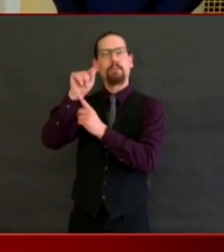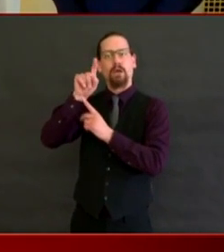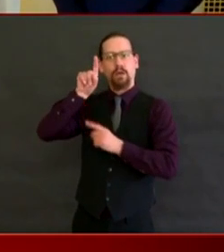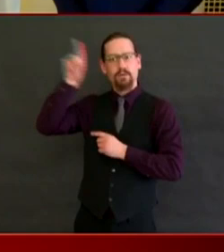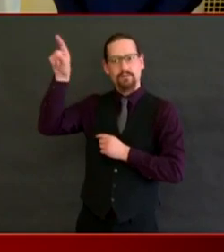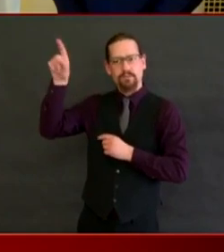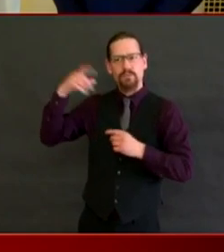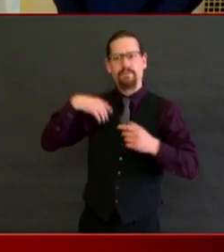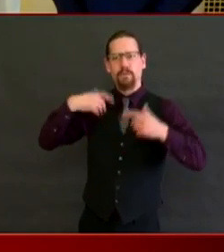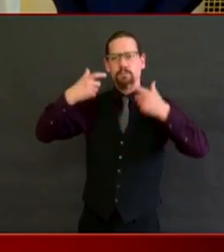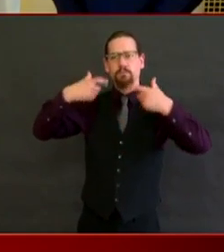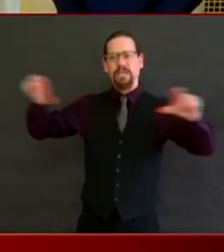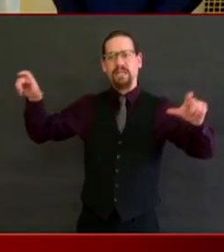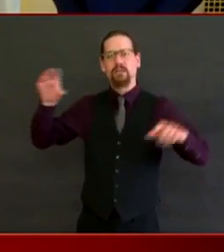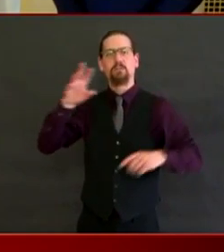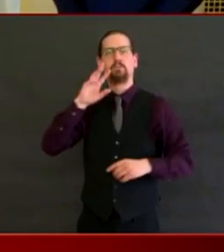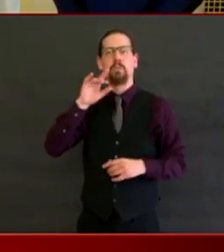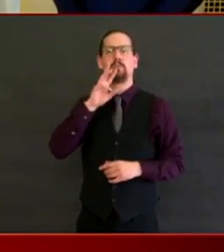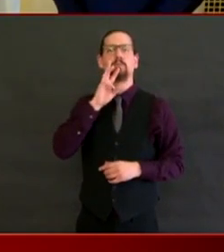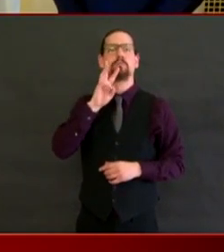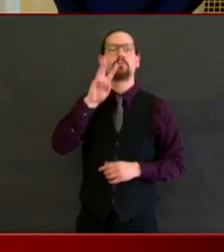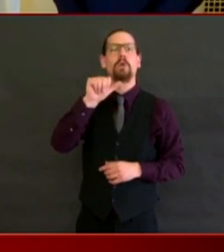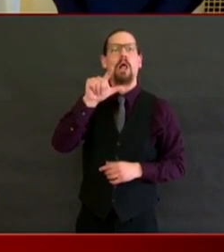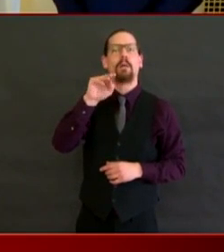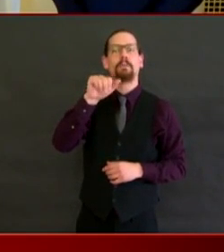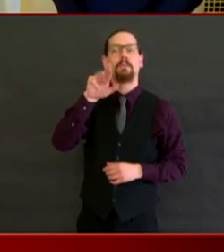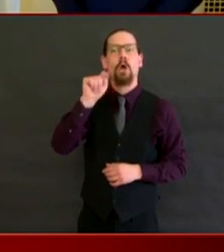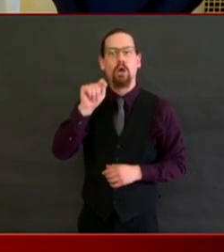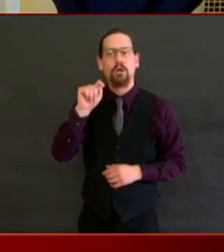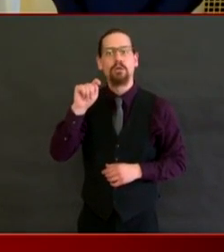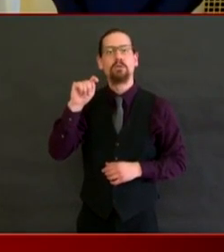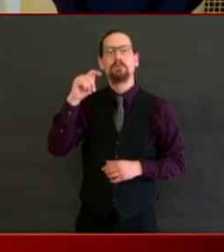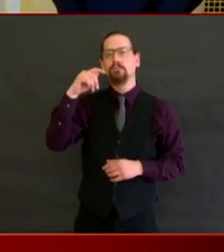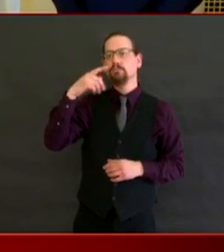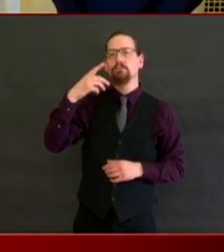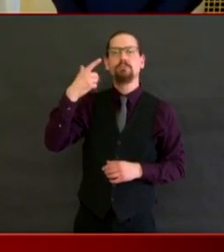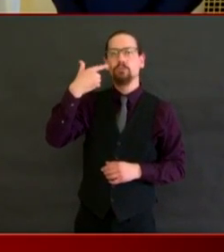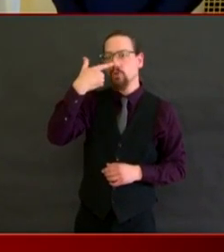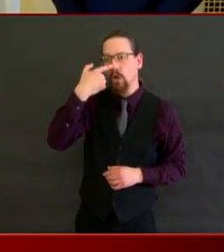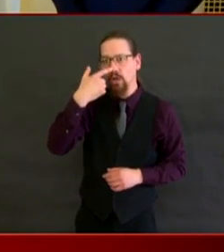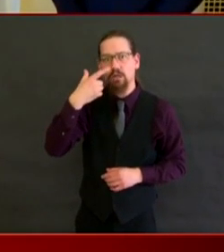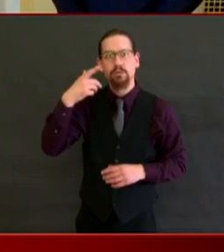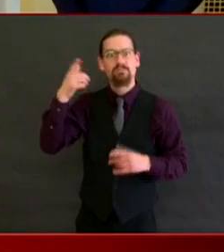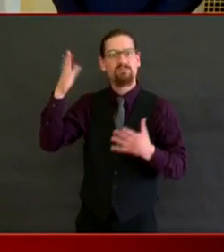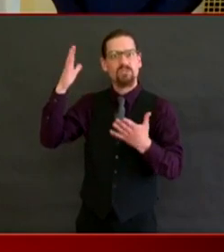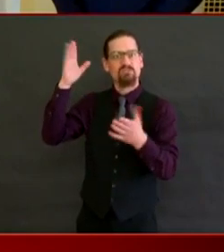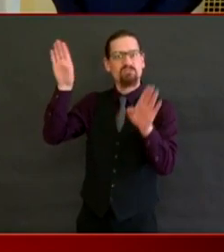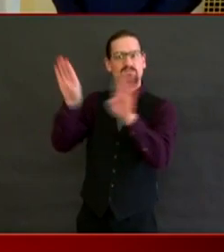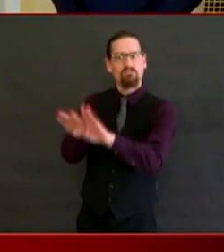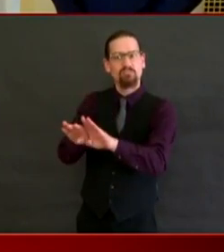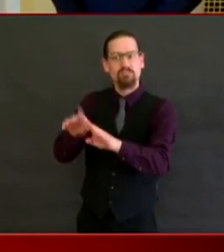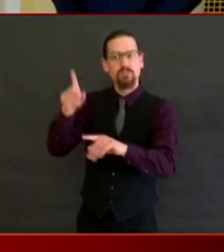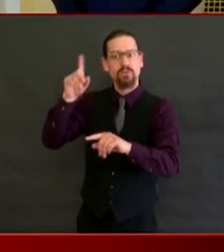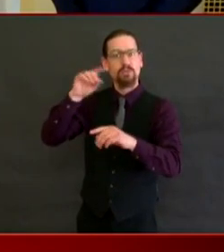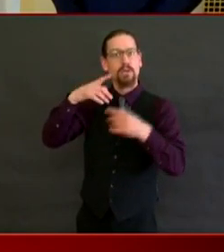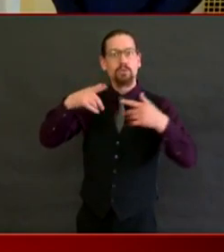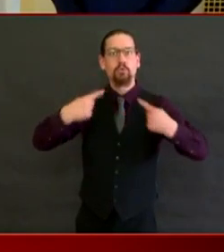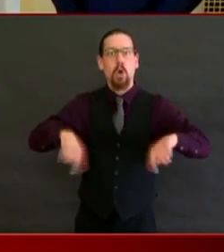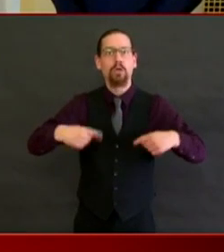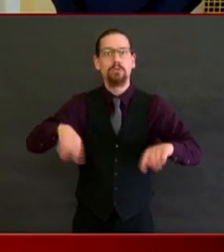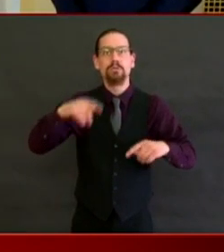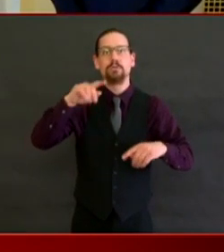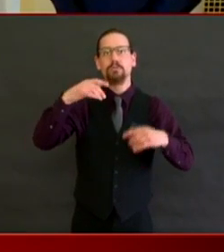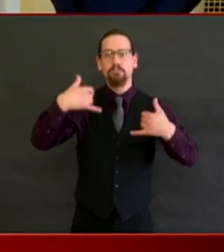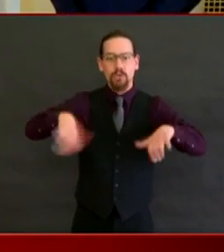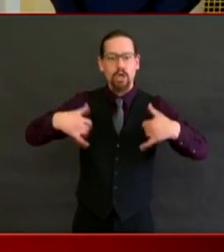selling non-essential items like toys and clothing, telling them to sell only essentials like food, beverage, and medicine to cut down on